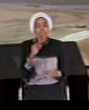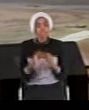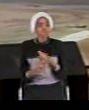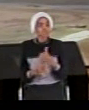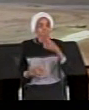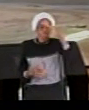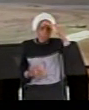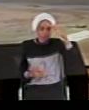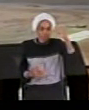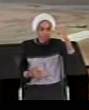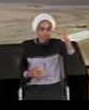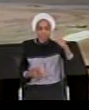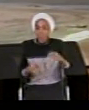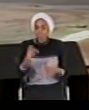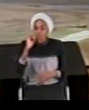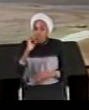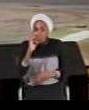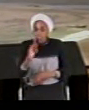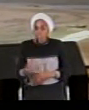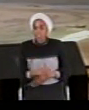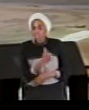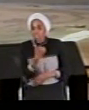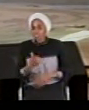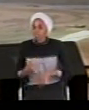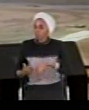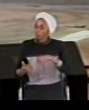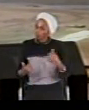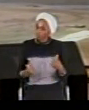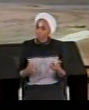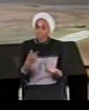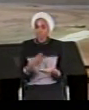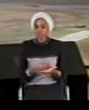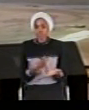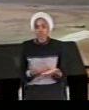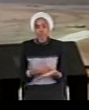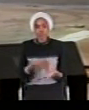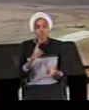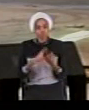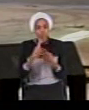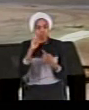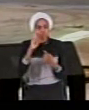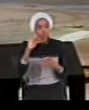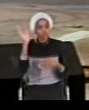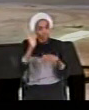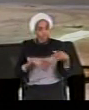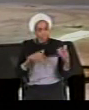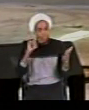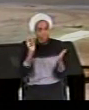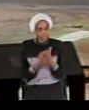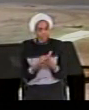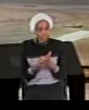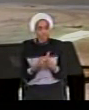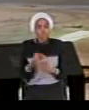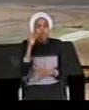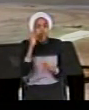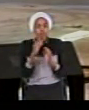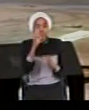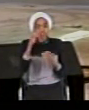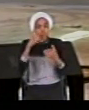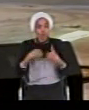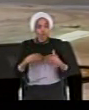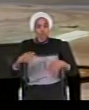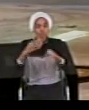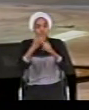man preach any other gospel unto you than that ye have